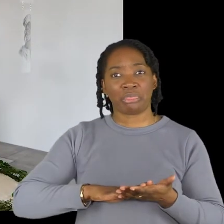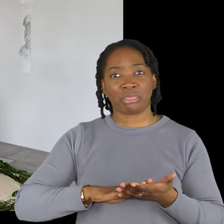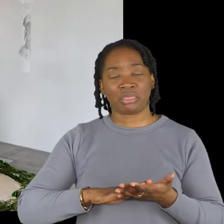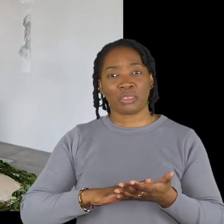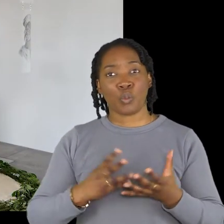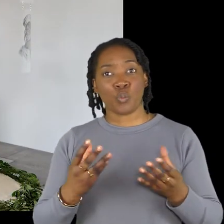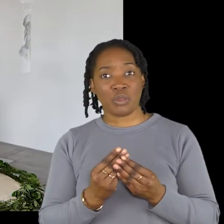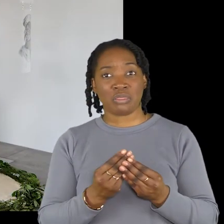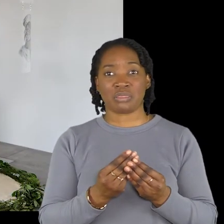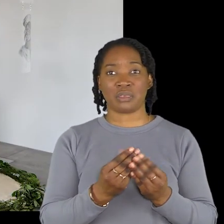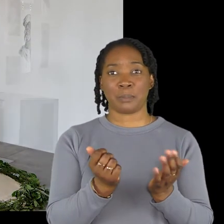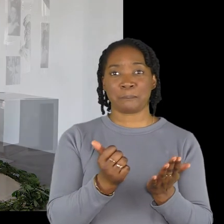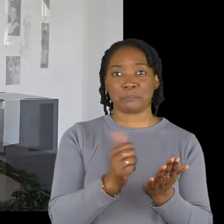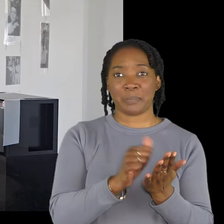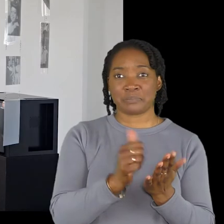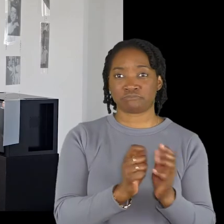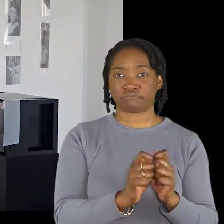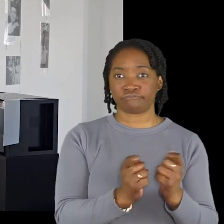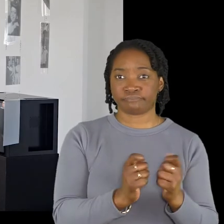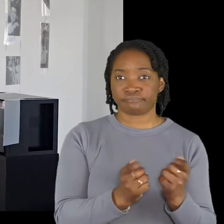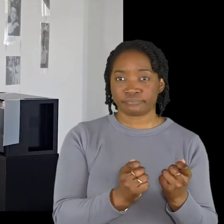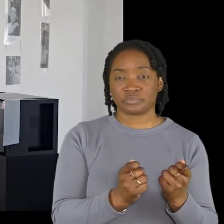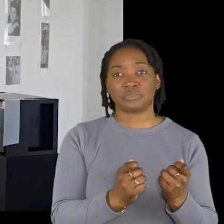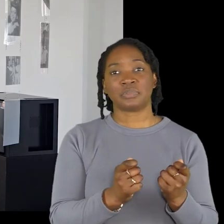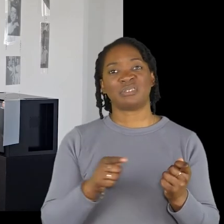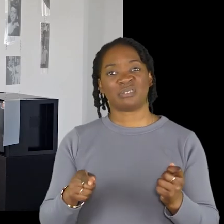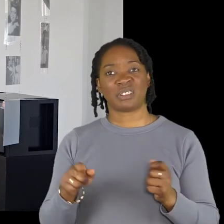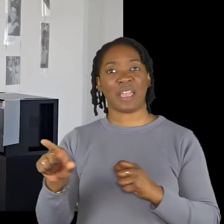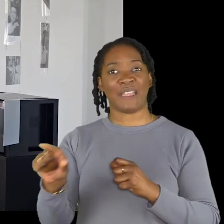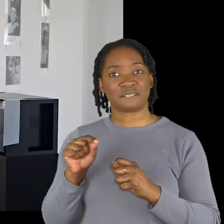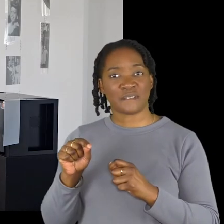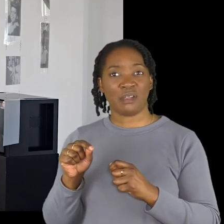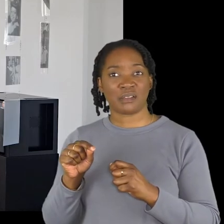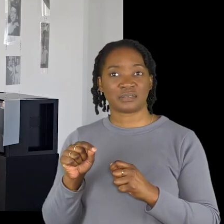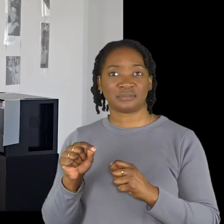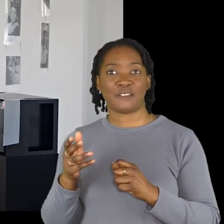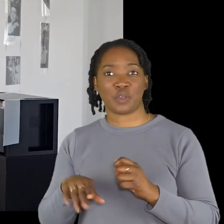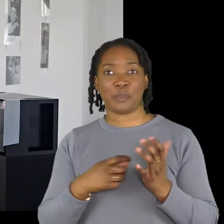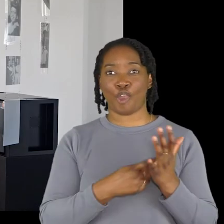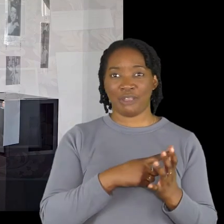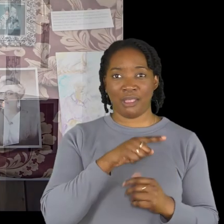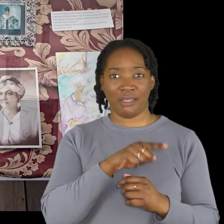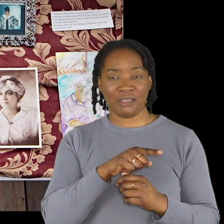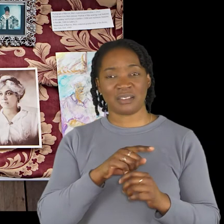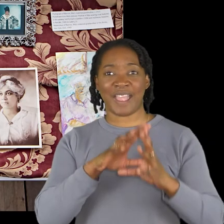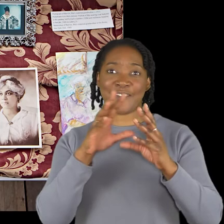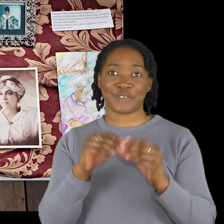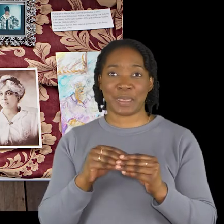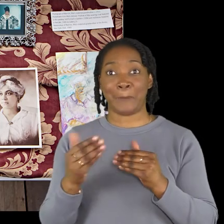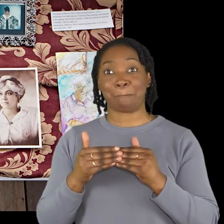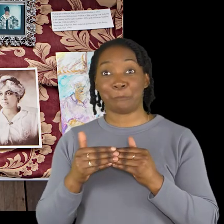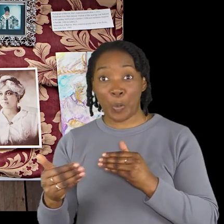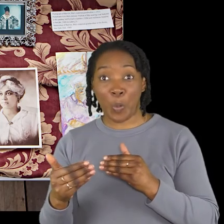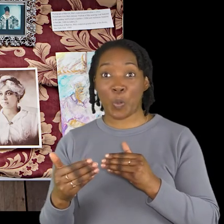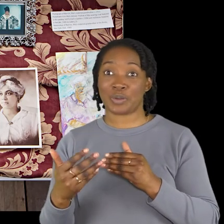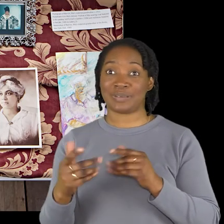with the publication, with the invite from the RA, all of that